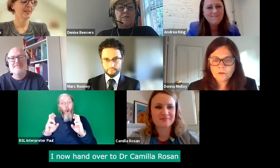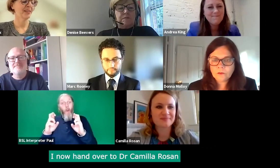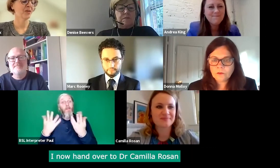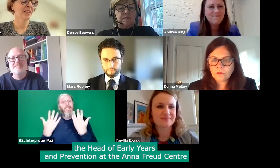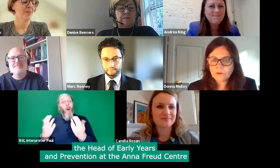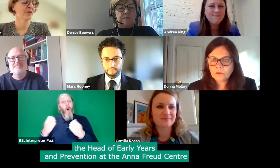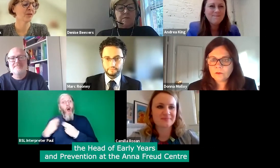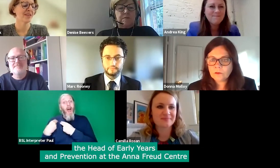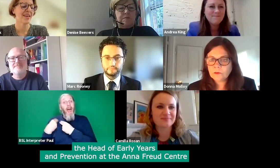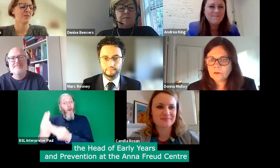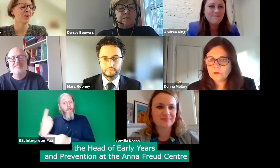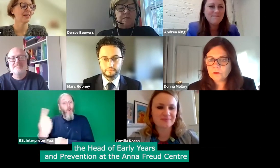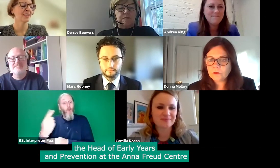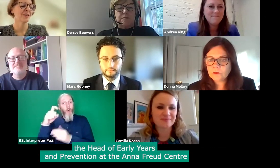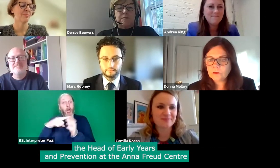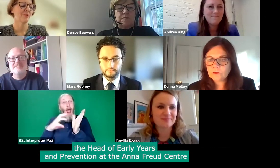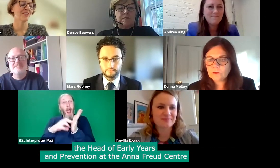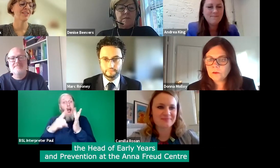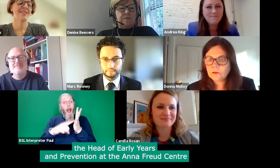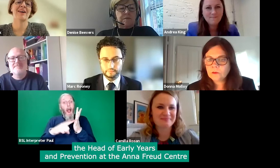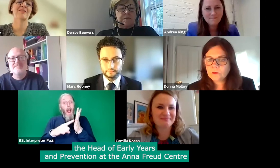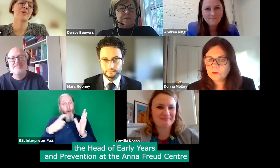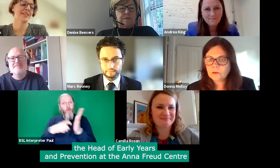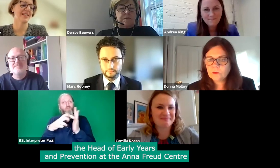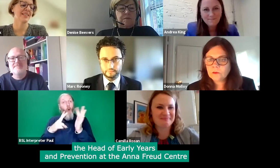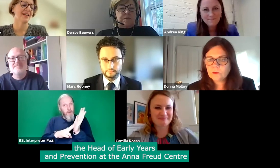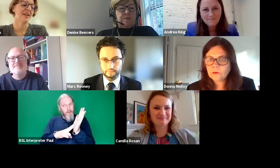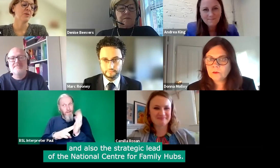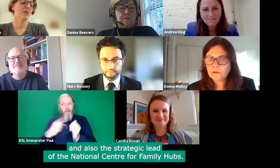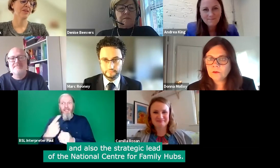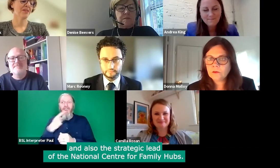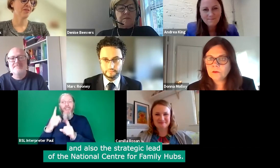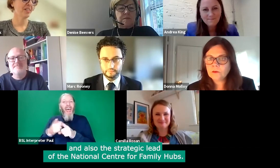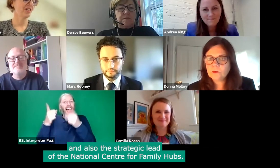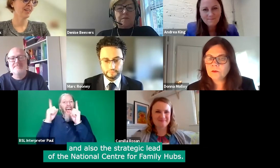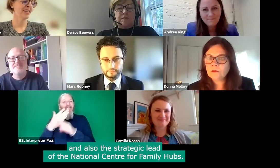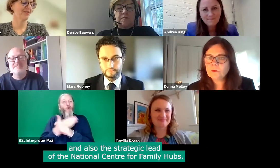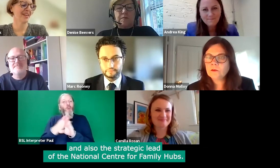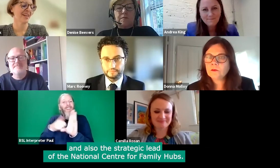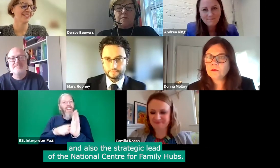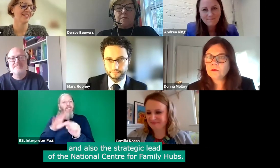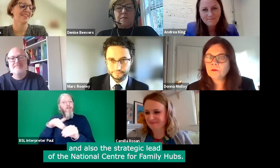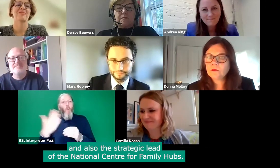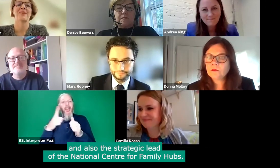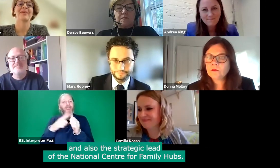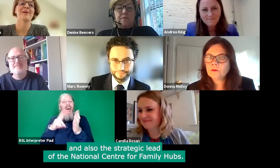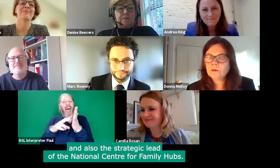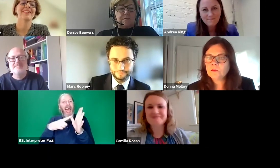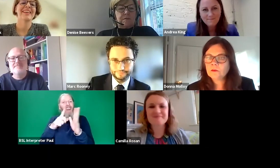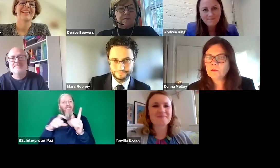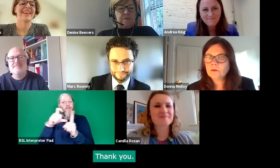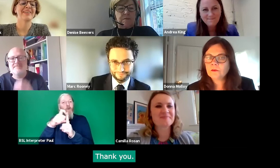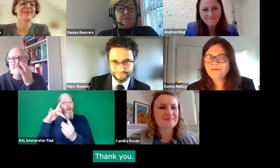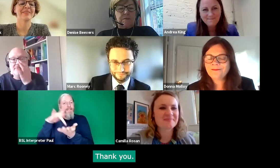to Dr. Camilla Rosen, the head of early years and prevention at the Anna Freud Center, who's also the strategic lead of the National Center of Family